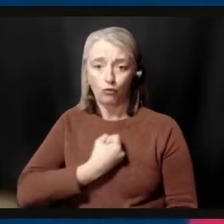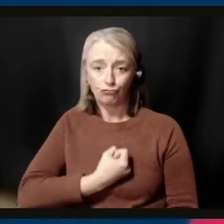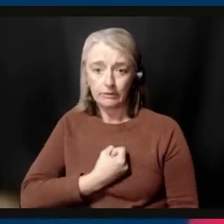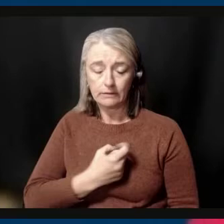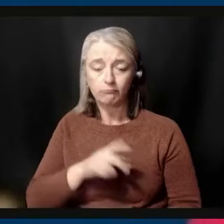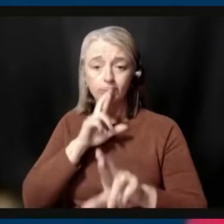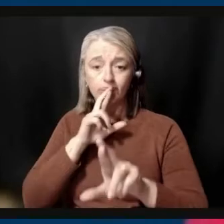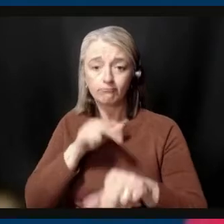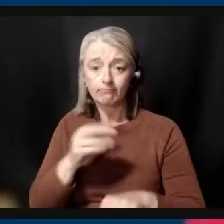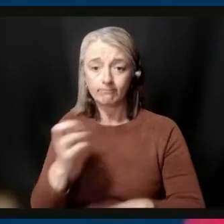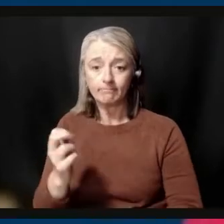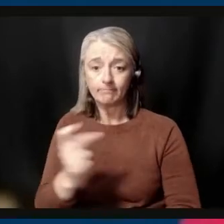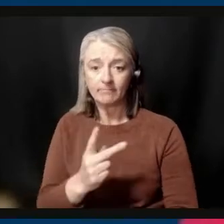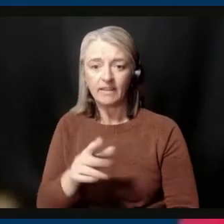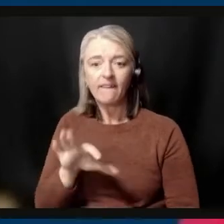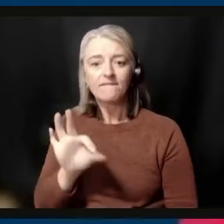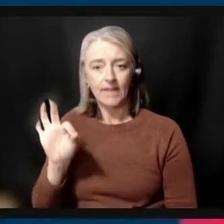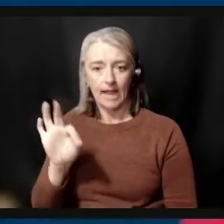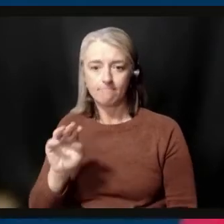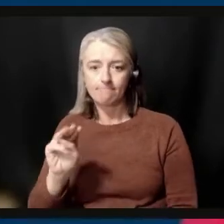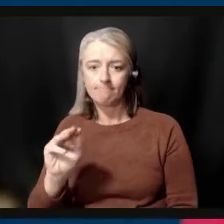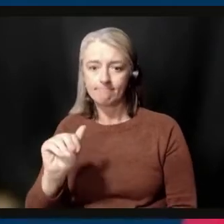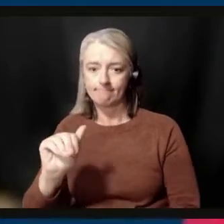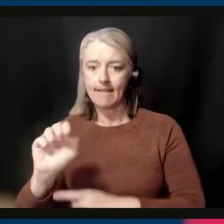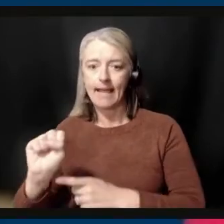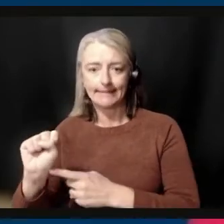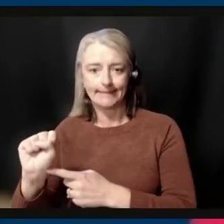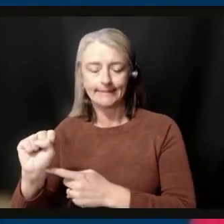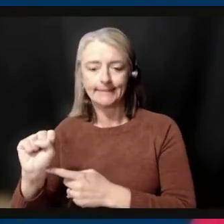back in, they found a mass, and